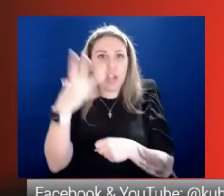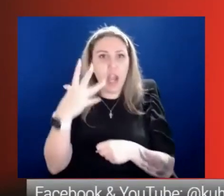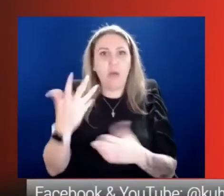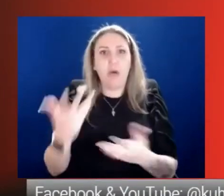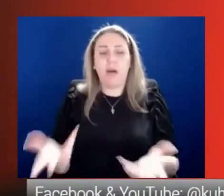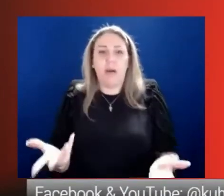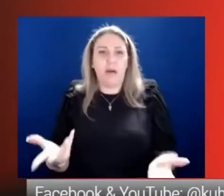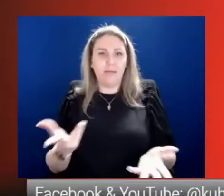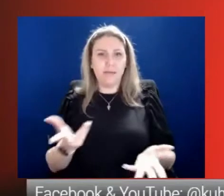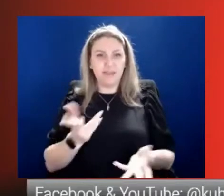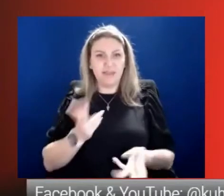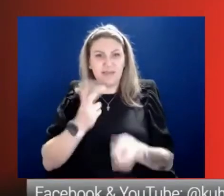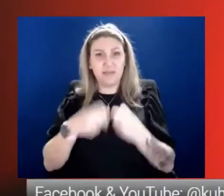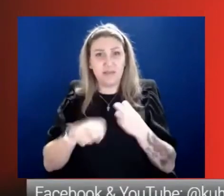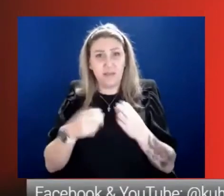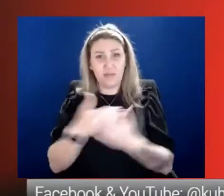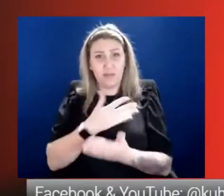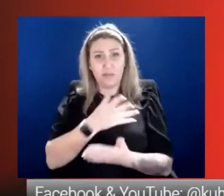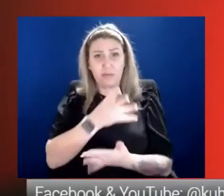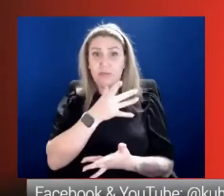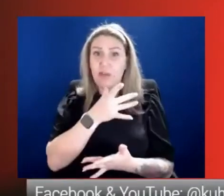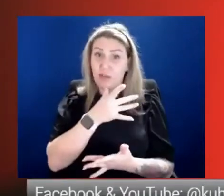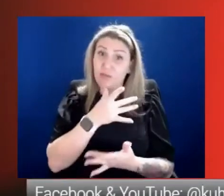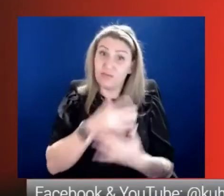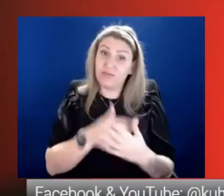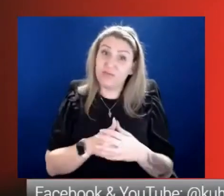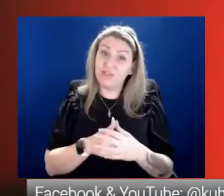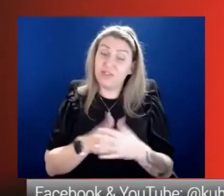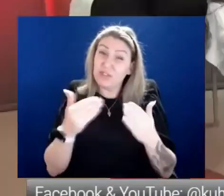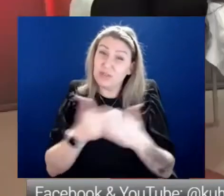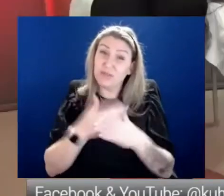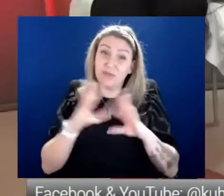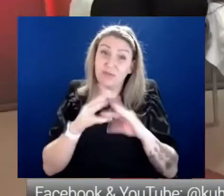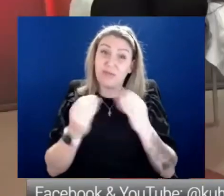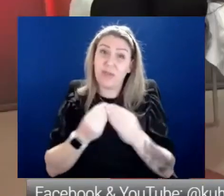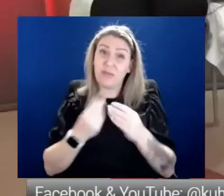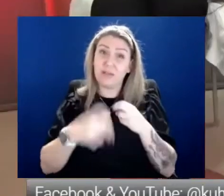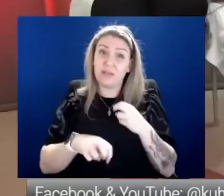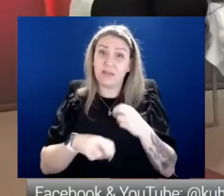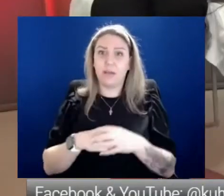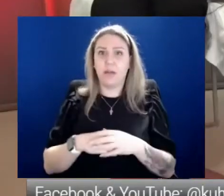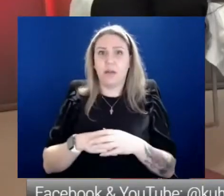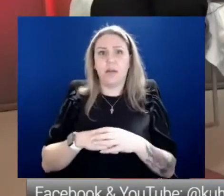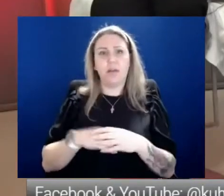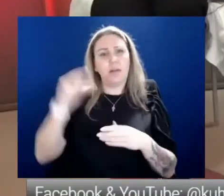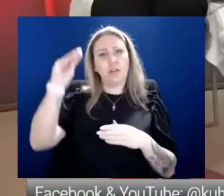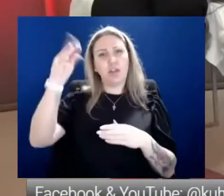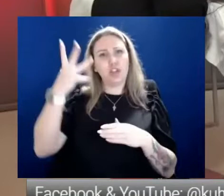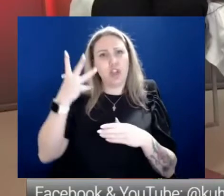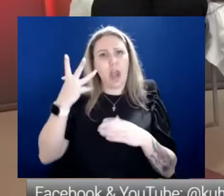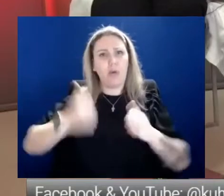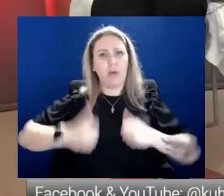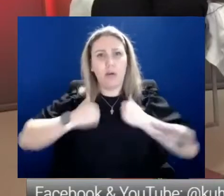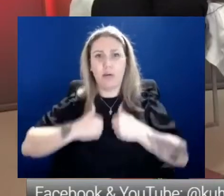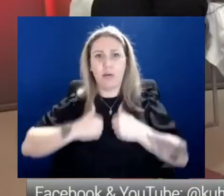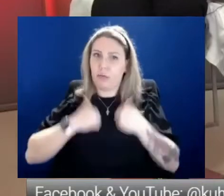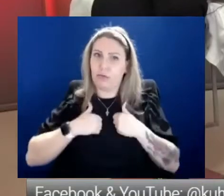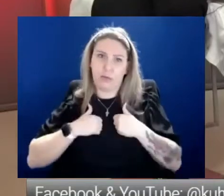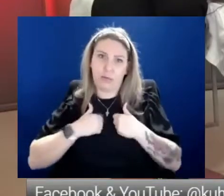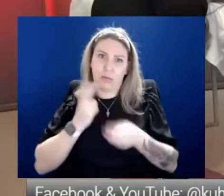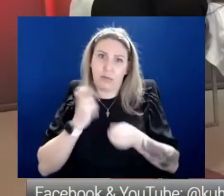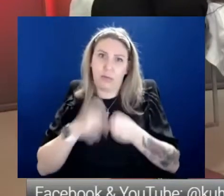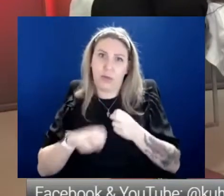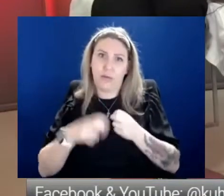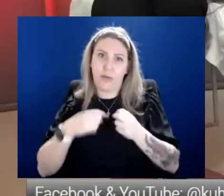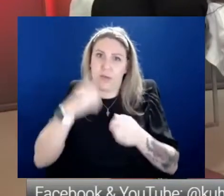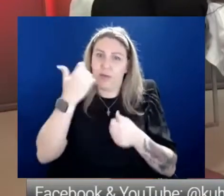mom there's no question, being a new family is difficult. The showering always goes by the wayside. I remember moments where you're